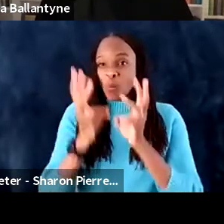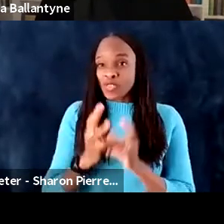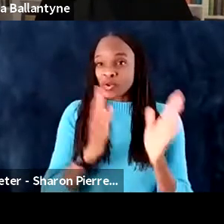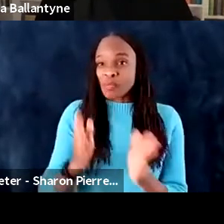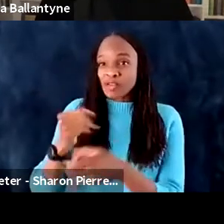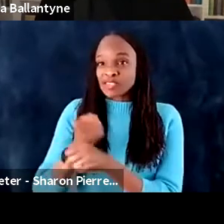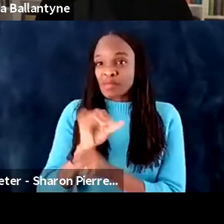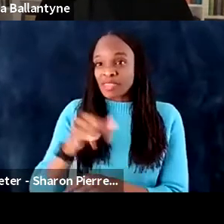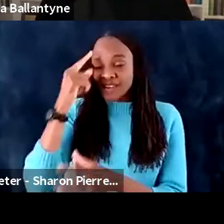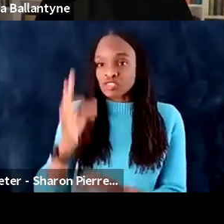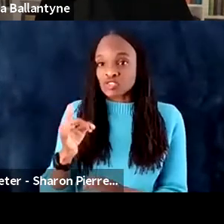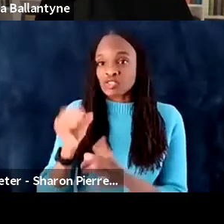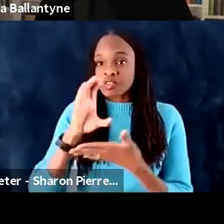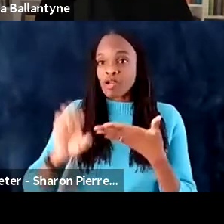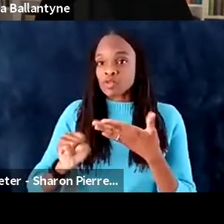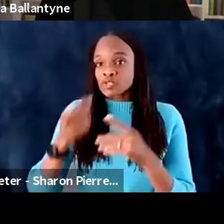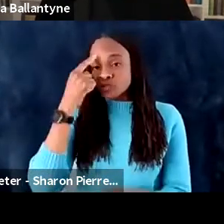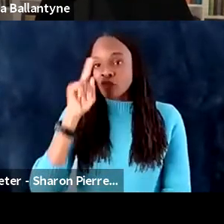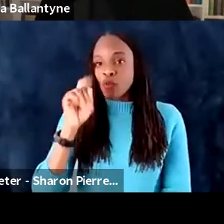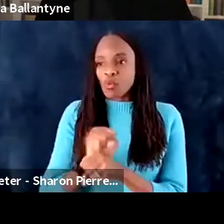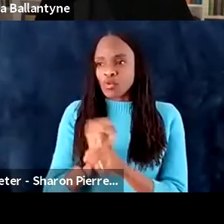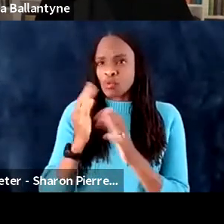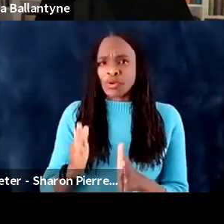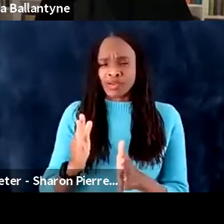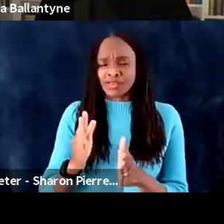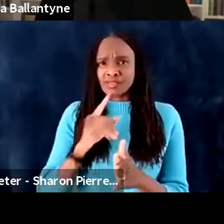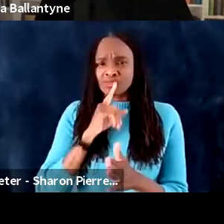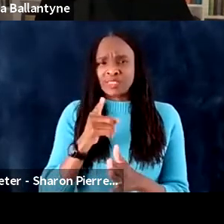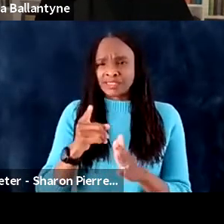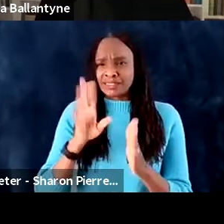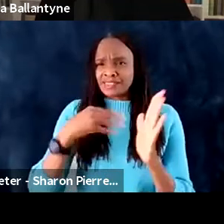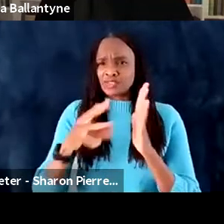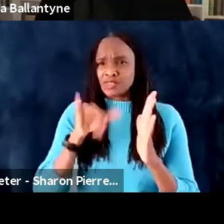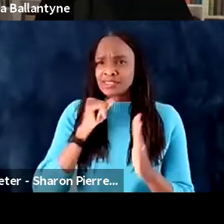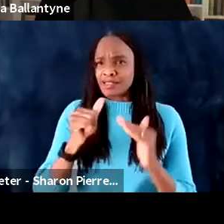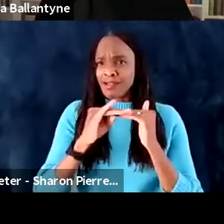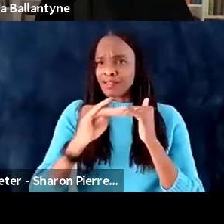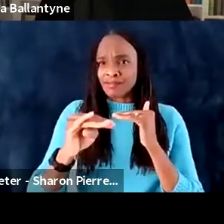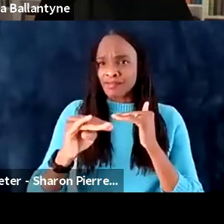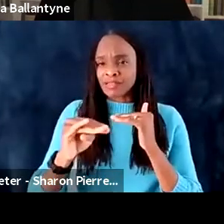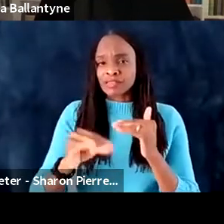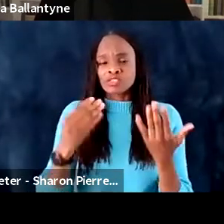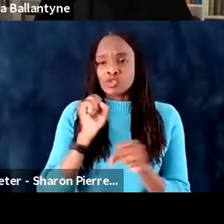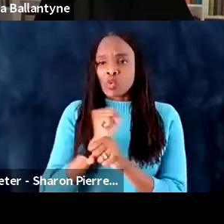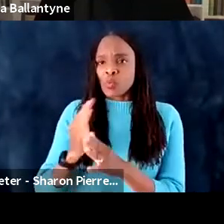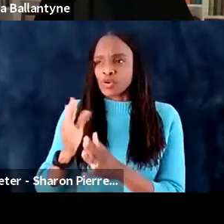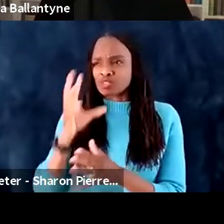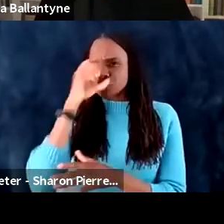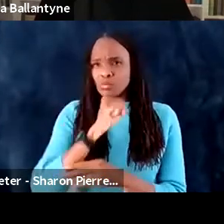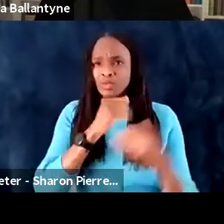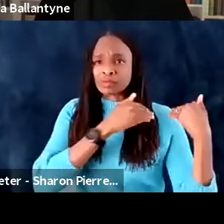The consequences for workers is very erratic and precarious schedules. So workers are essentially assuming the responsibility